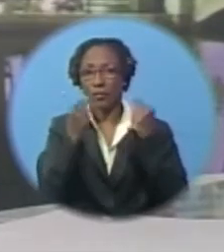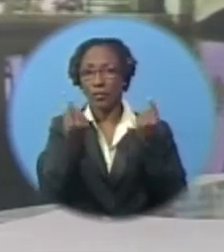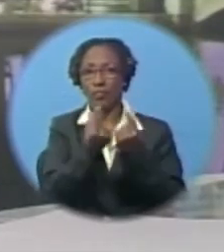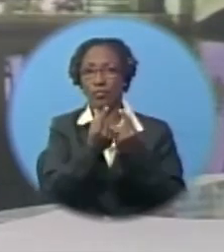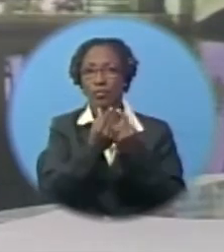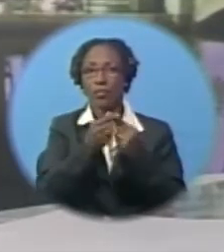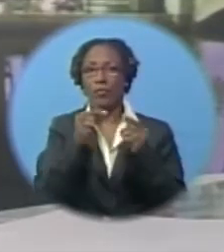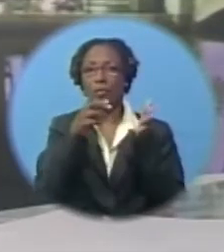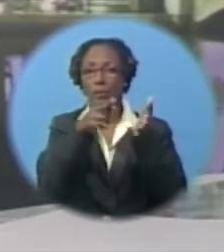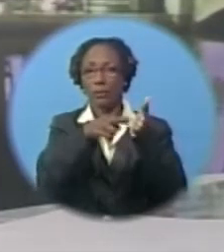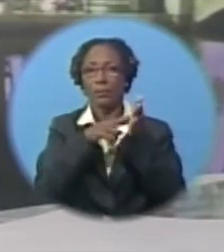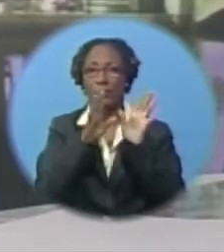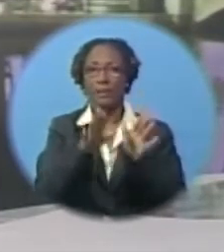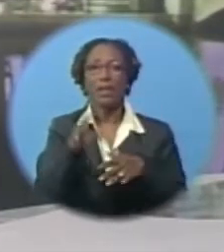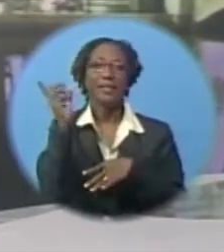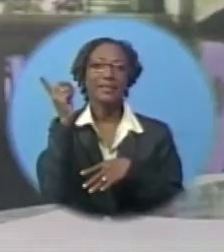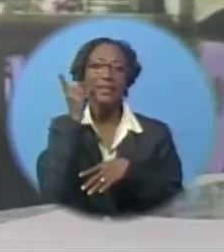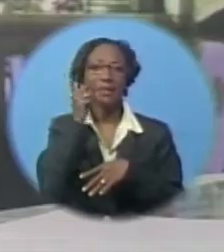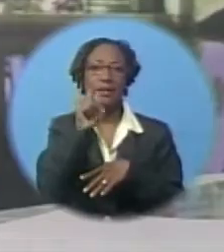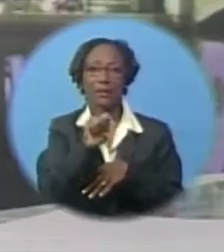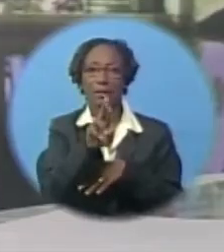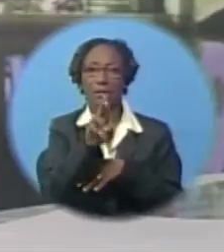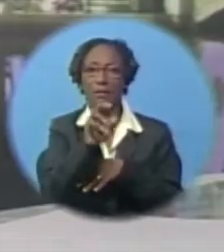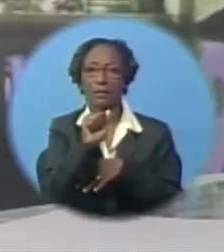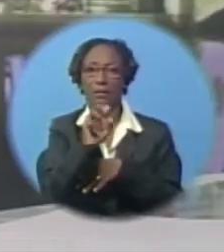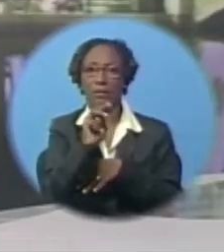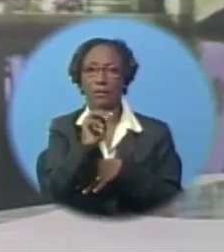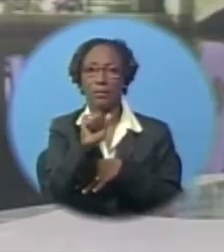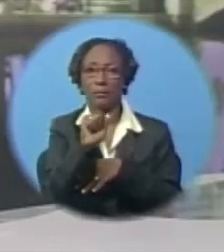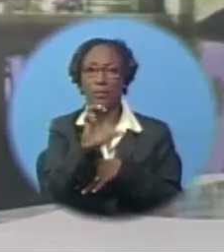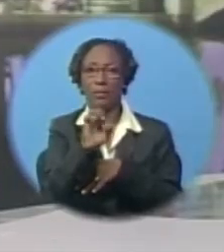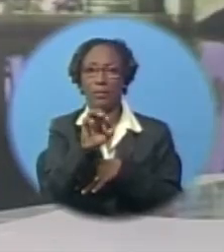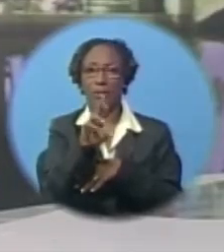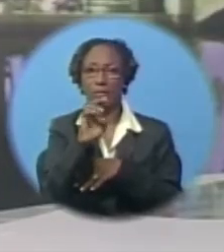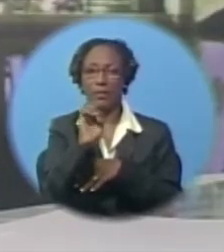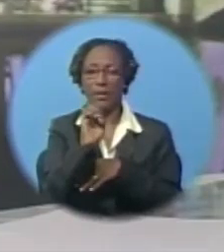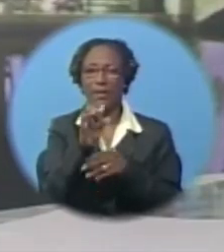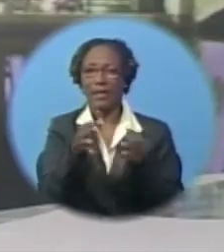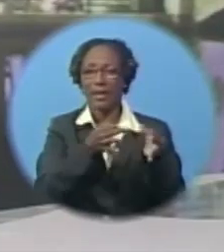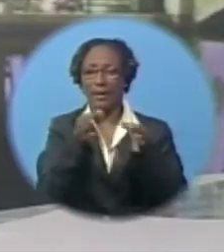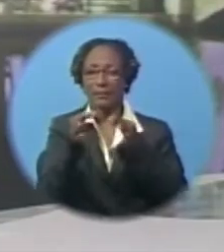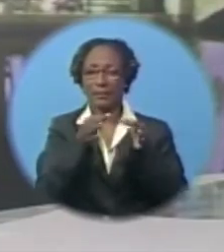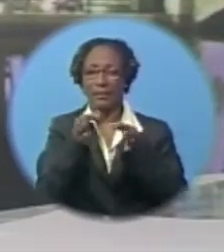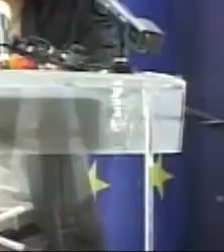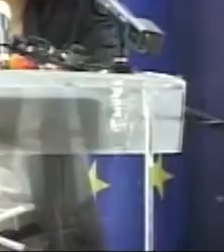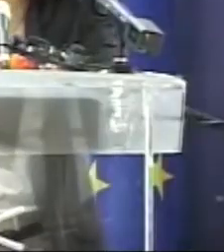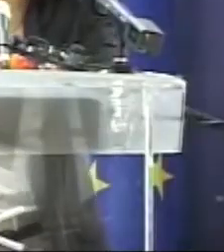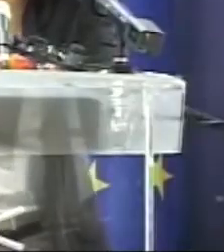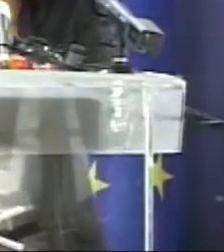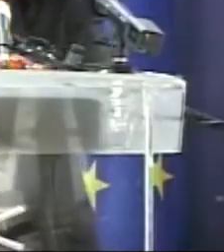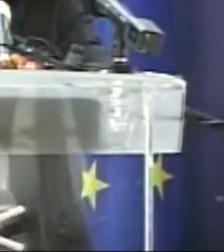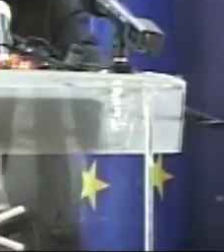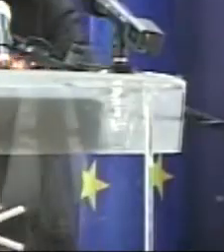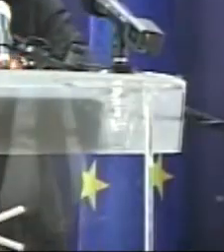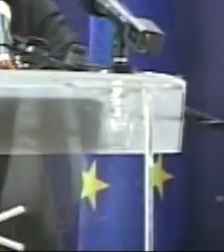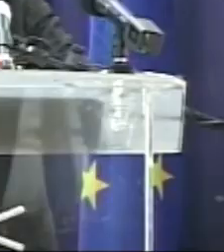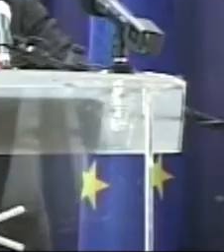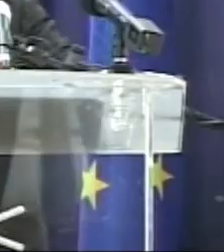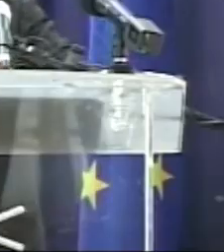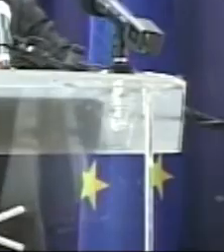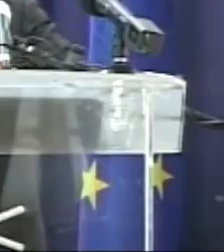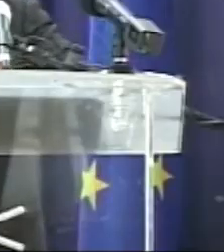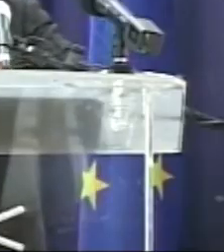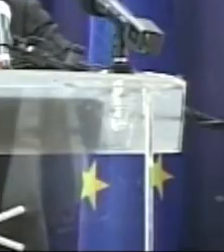Daniela Tramasere, explained how the 11th European Development Fund will be used. The 24 million